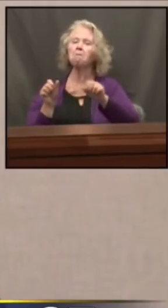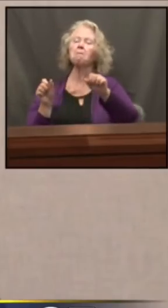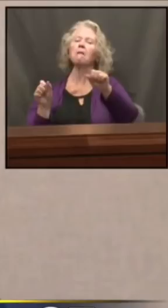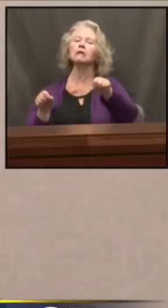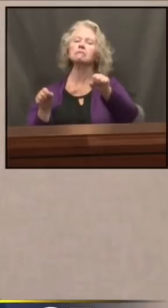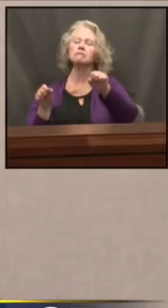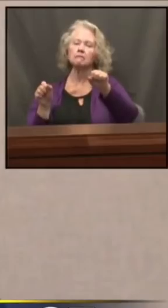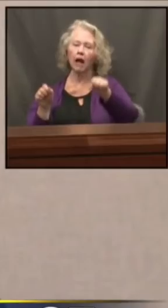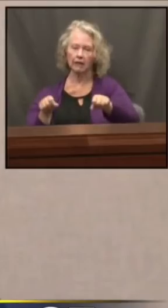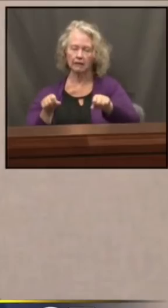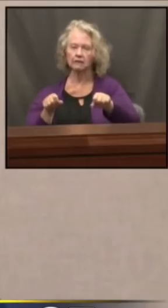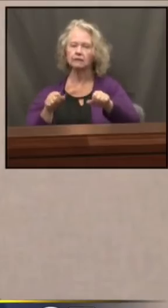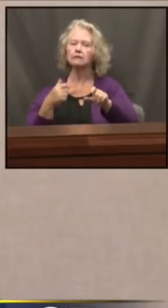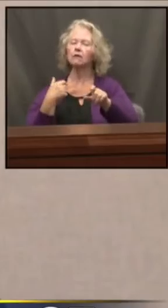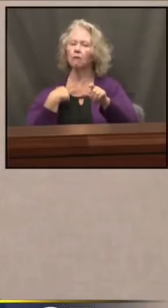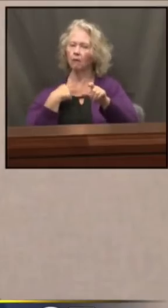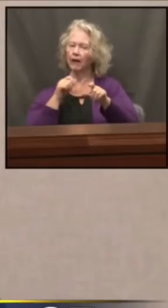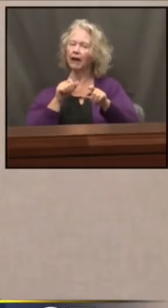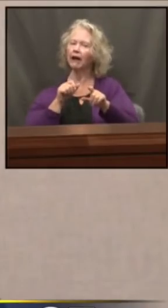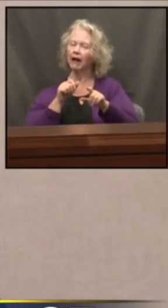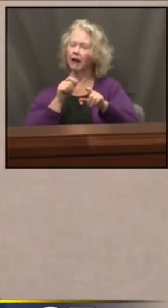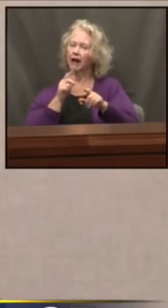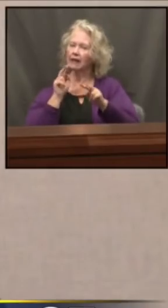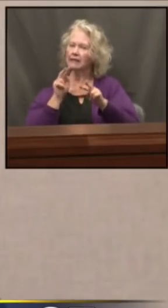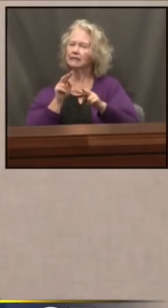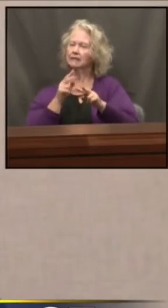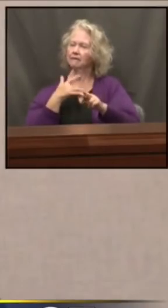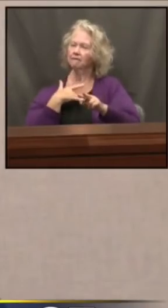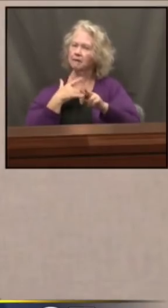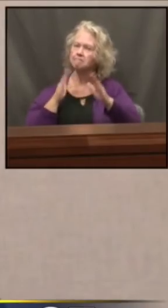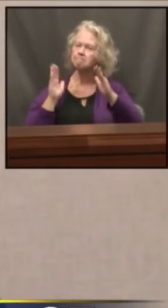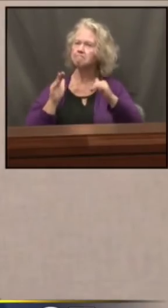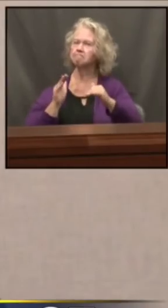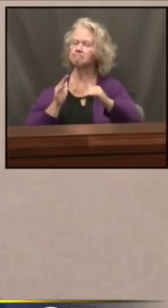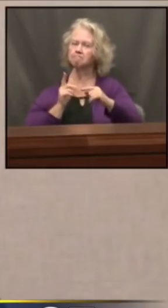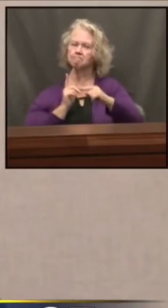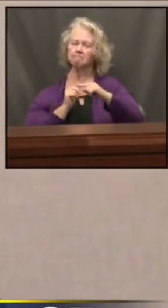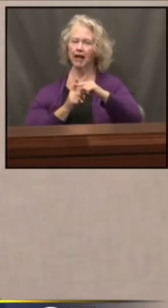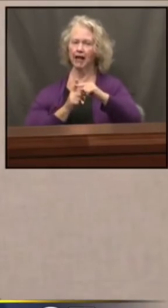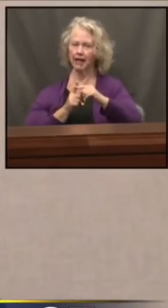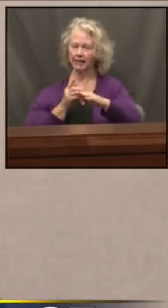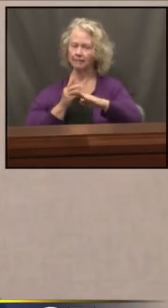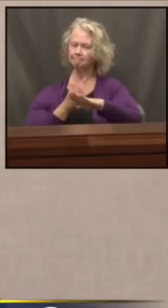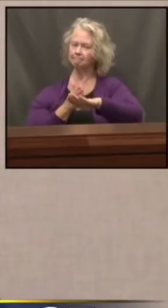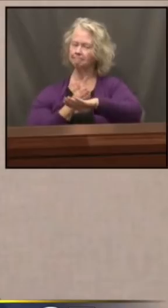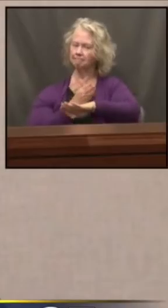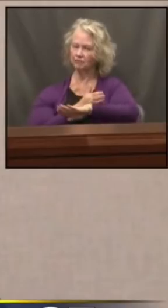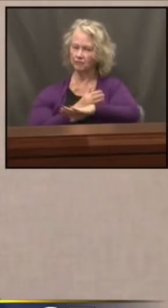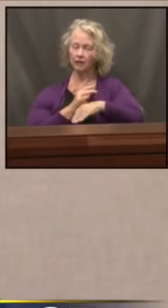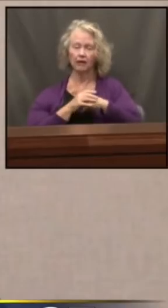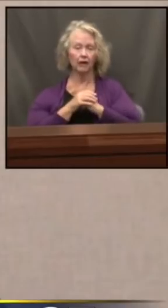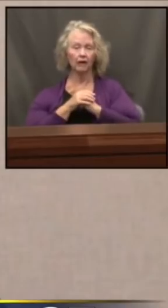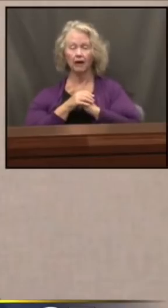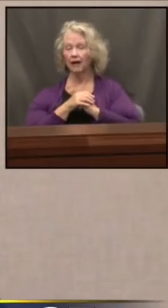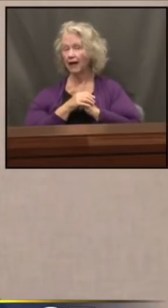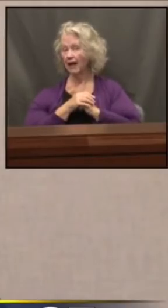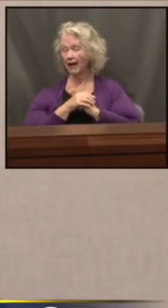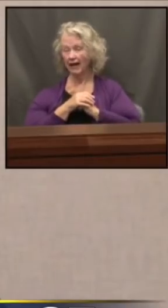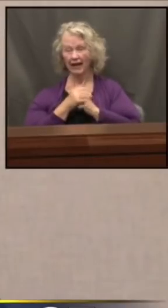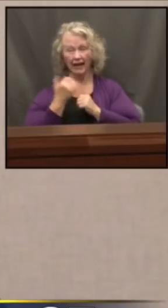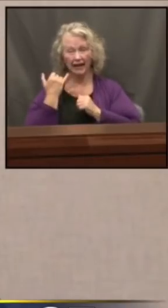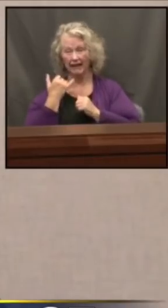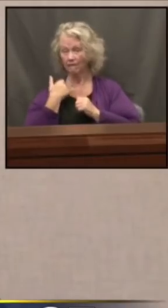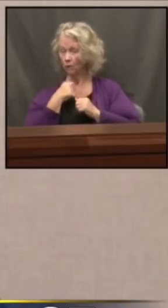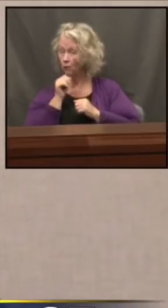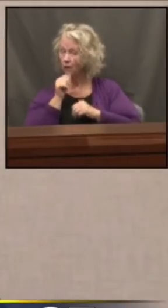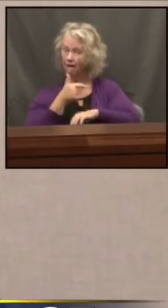we will be able to continue looking better and better. But I think that without vaccinating people and as many people in our state as